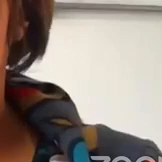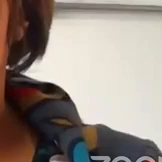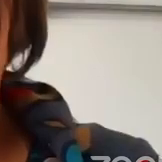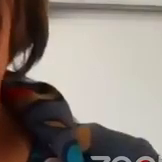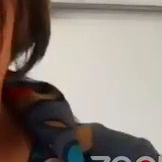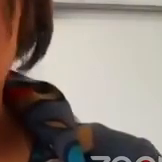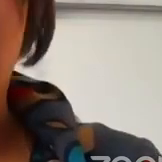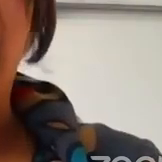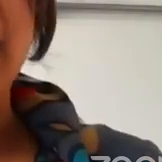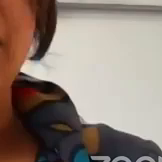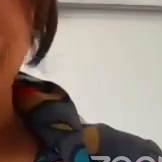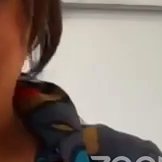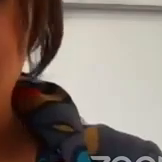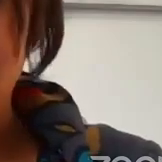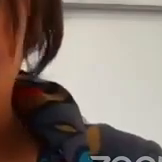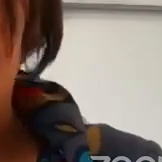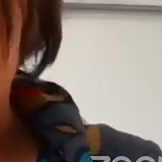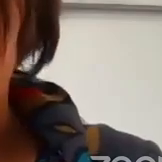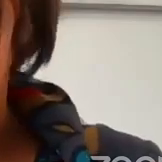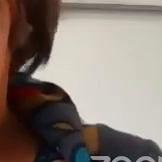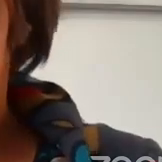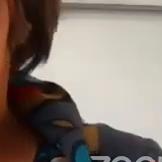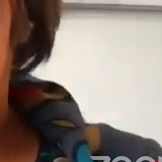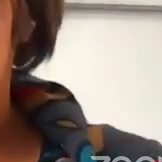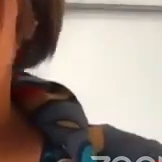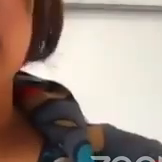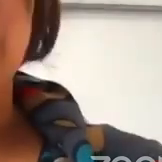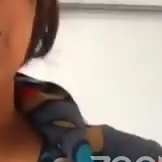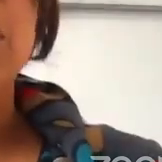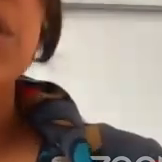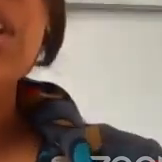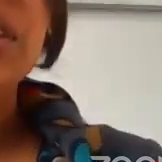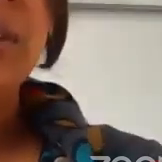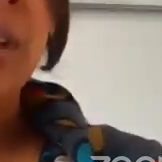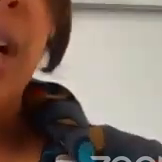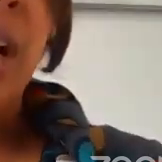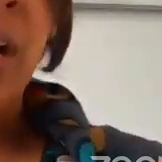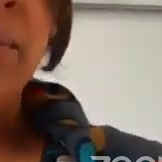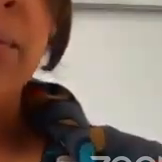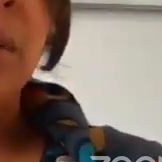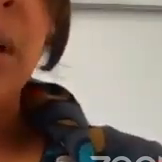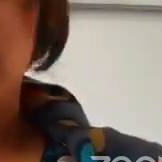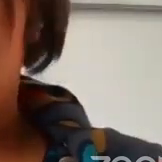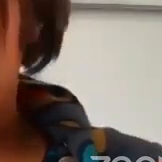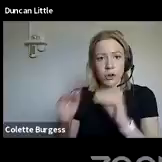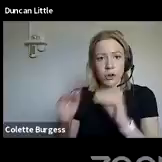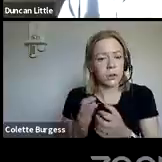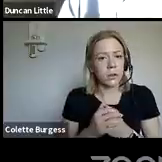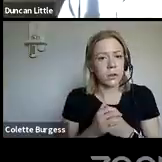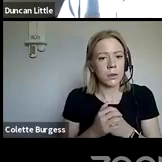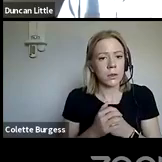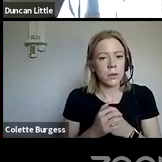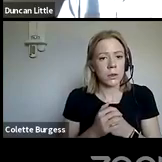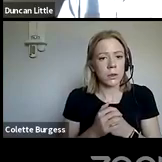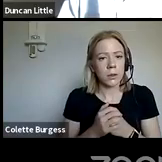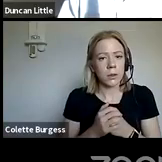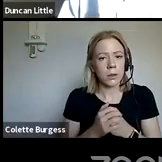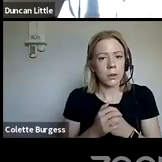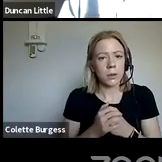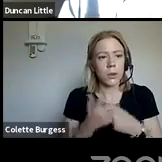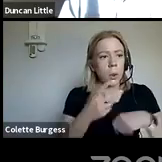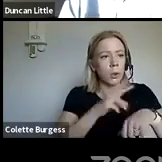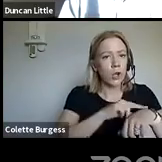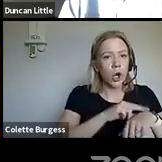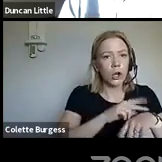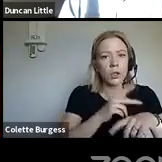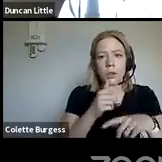in the community that they highly value and trust. And that means that we also need to make doctors, nurses,